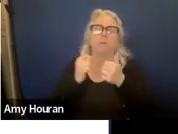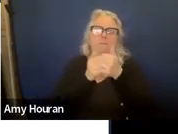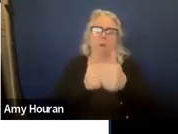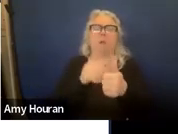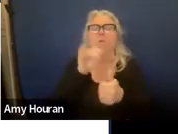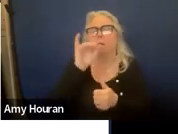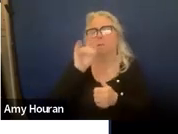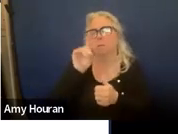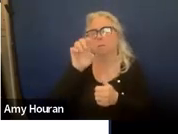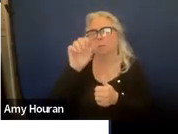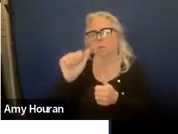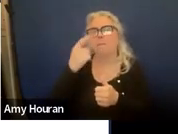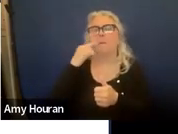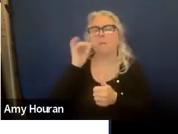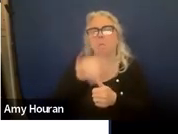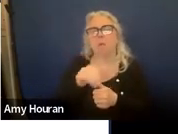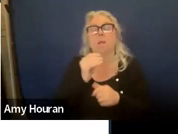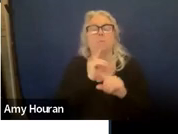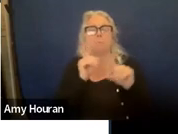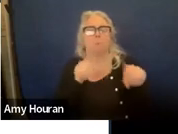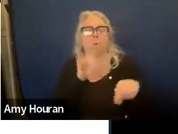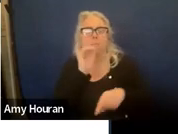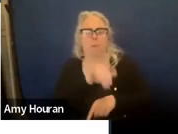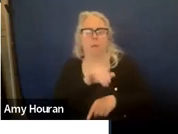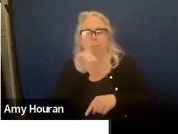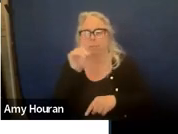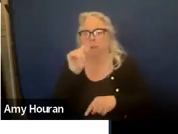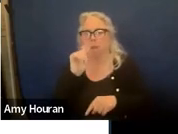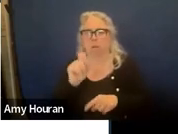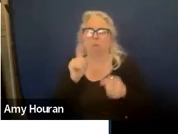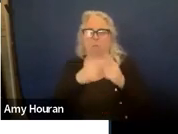IDEA for that and report that data to them.